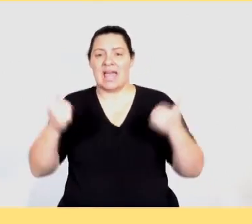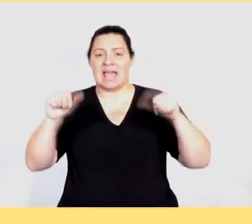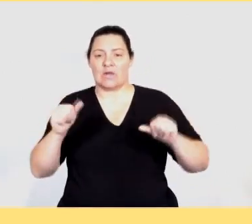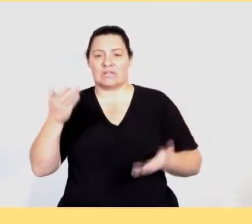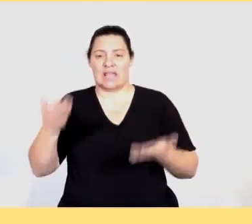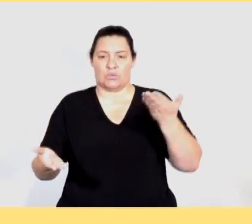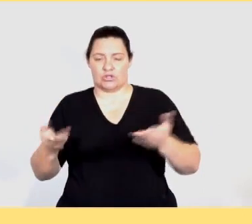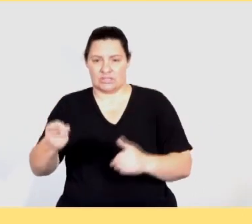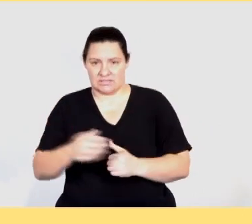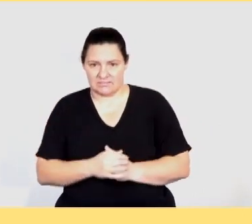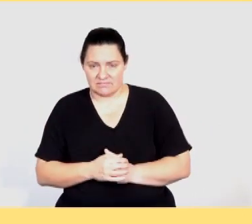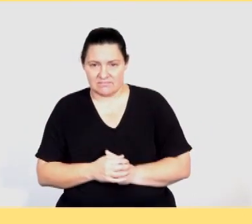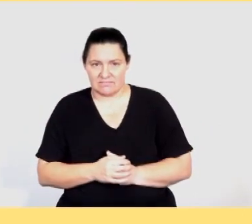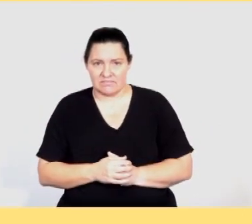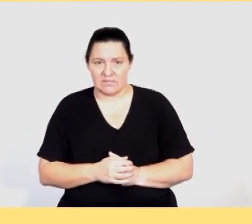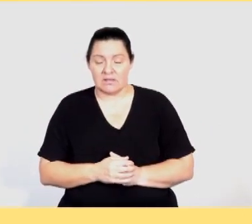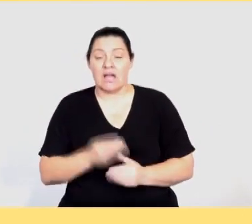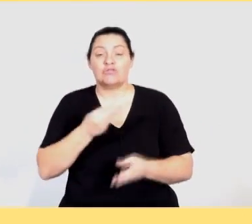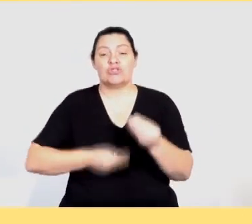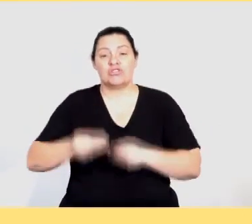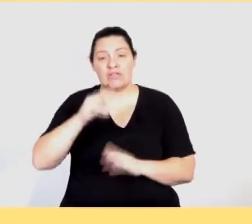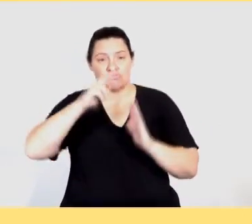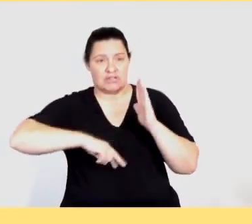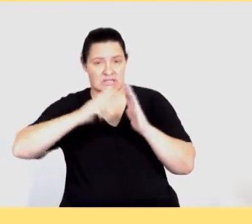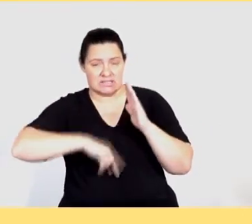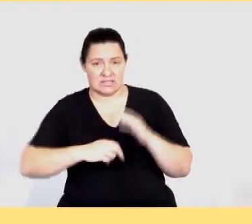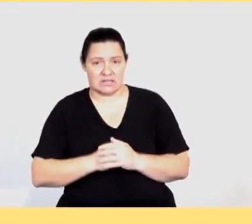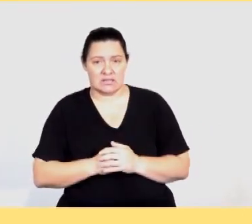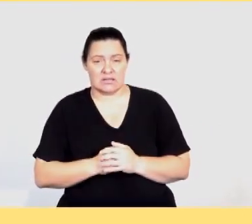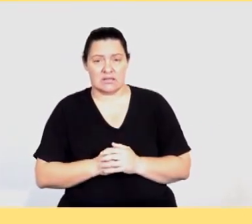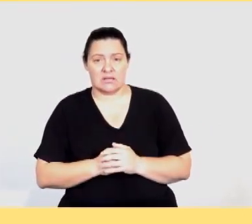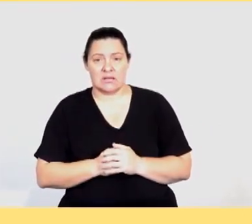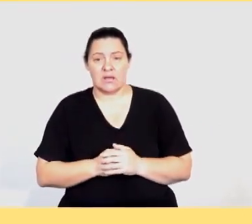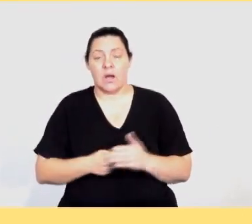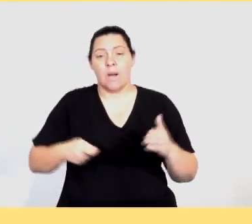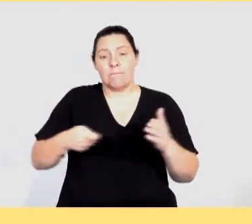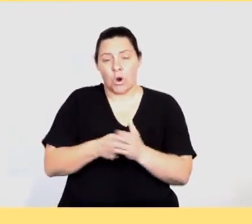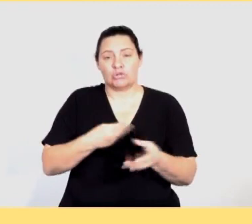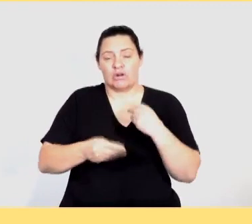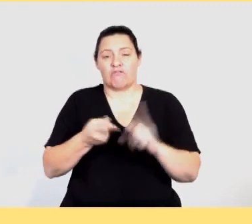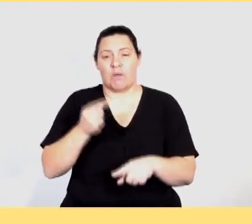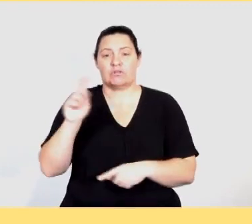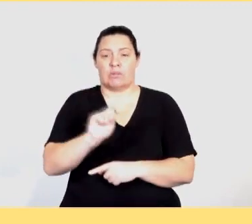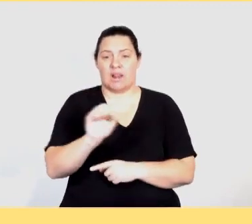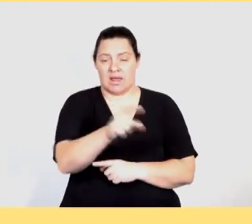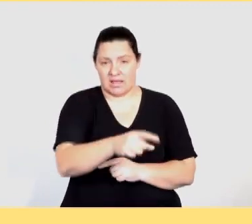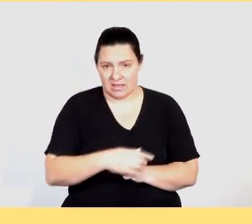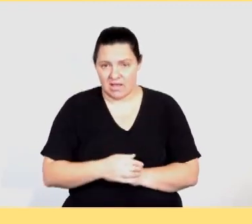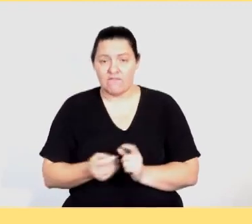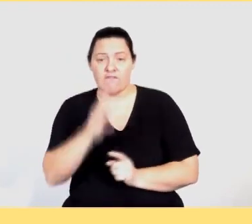the accounting equation. The transaction reads, bought trading stock from